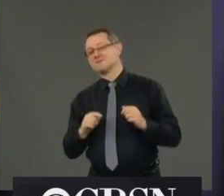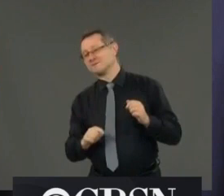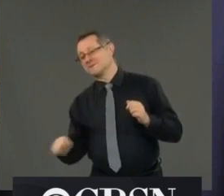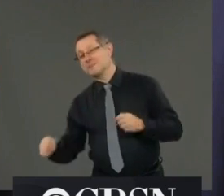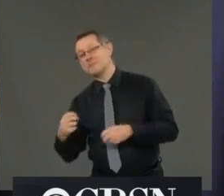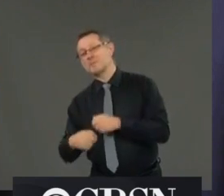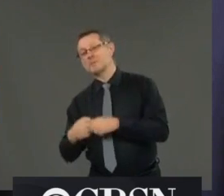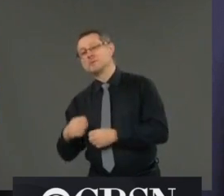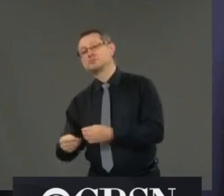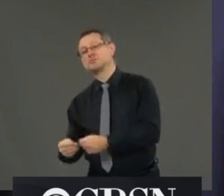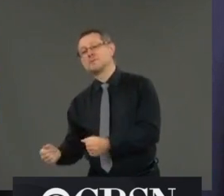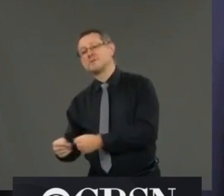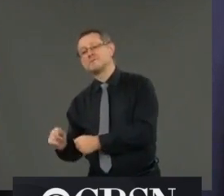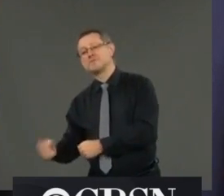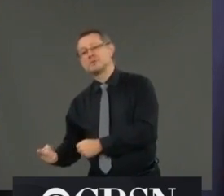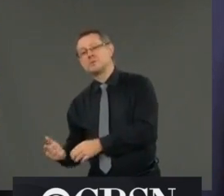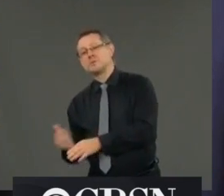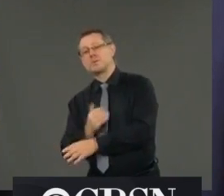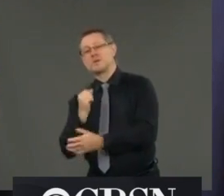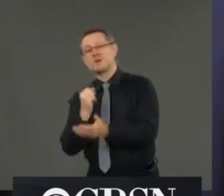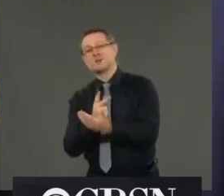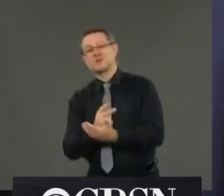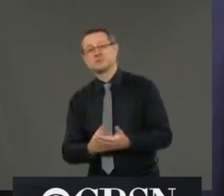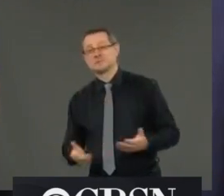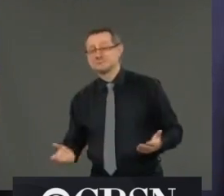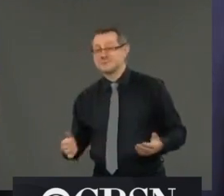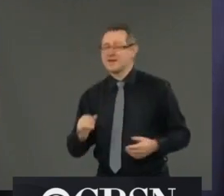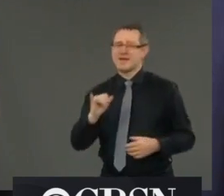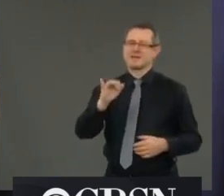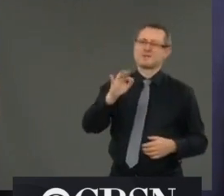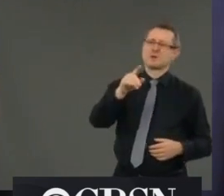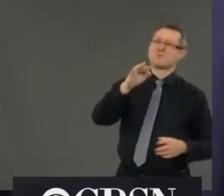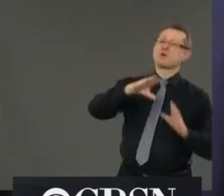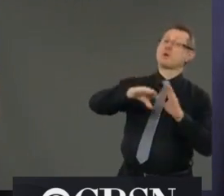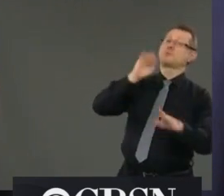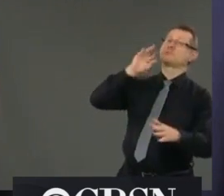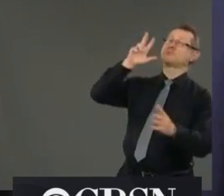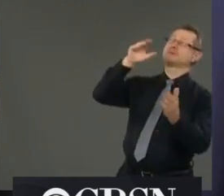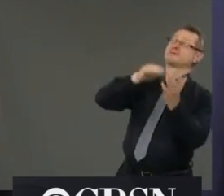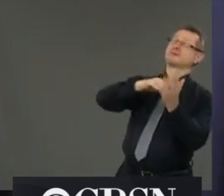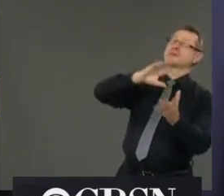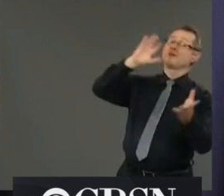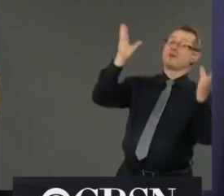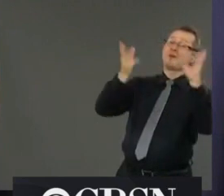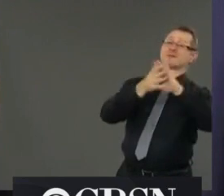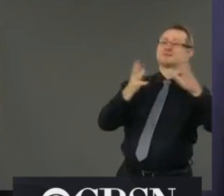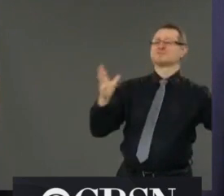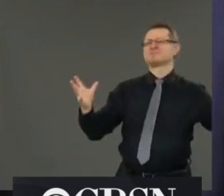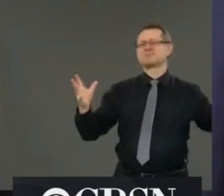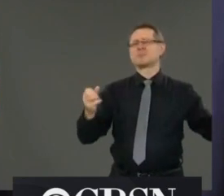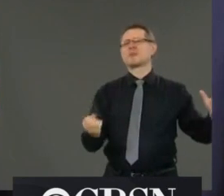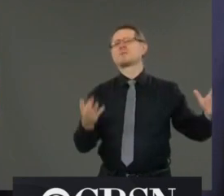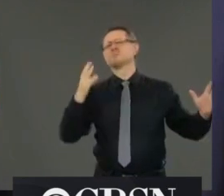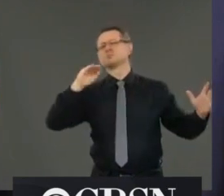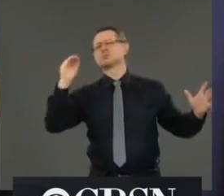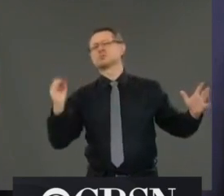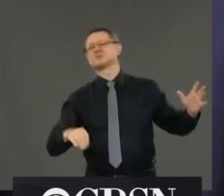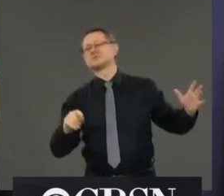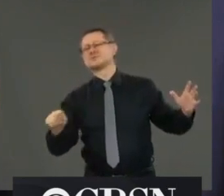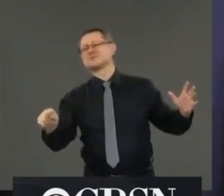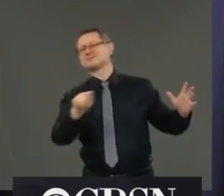out? Or, by the way, out of 3 million, what percent is the fraud going to